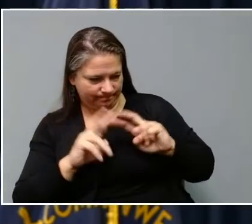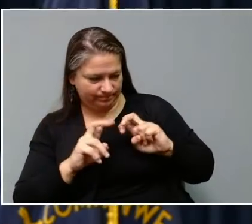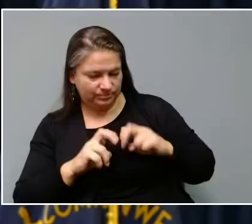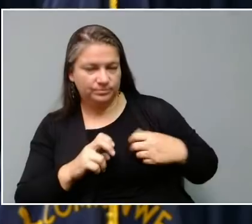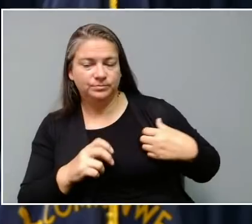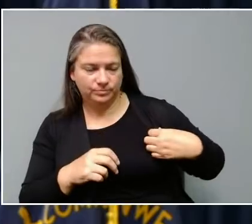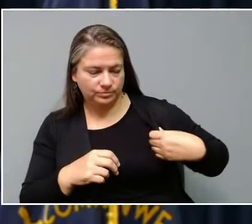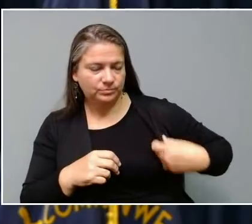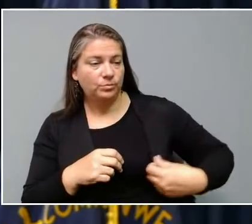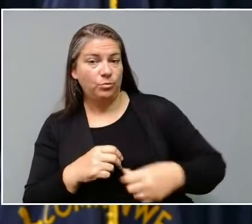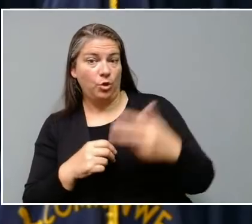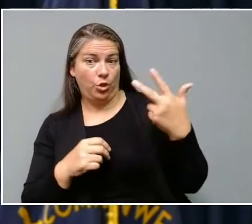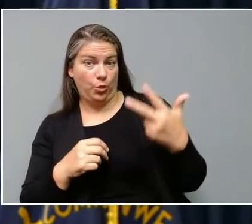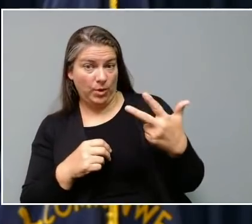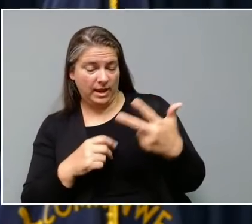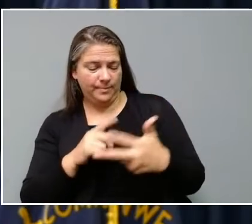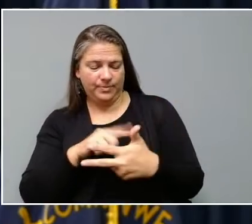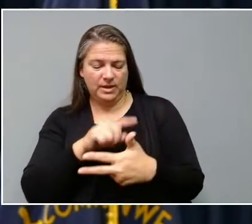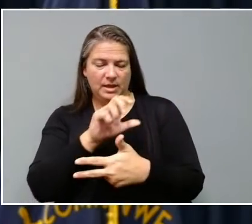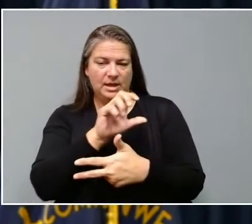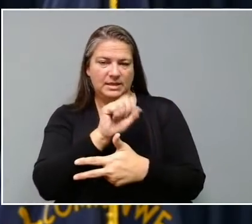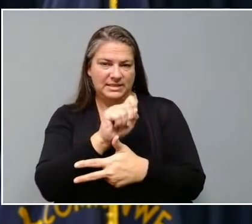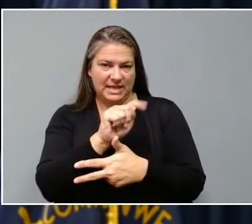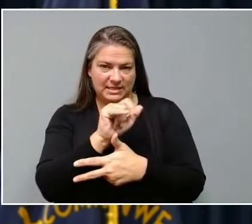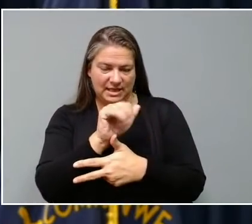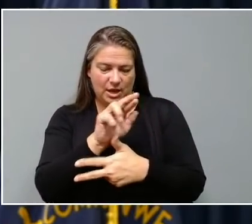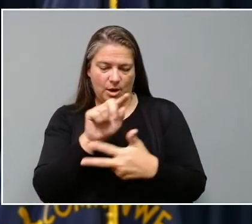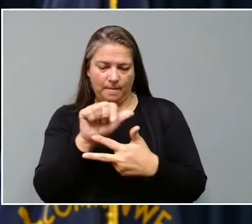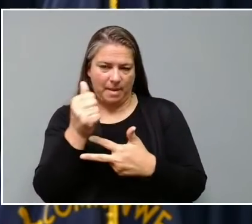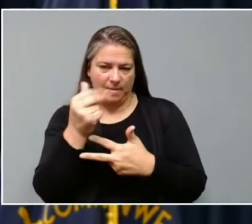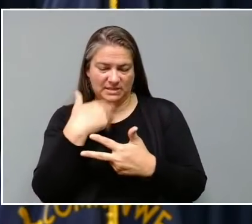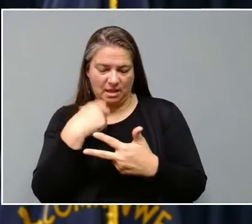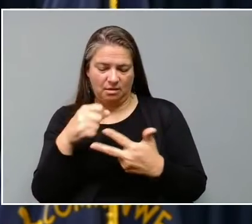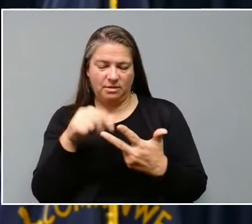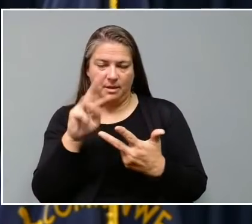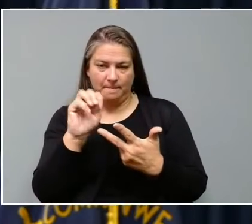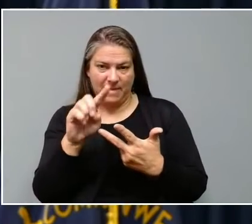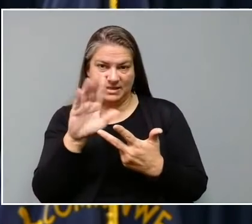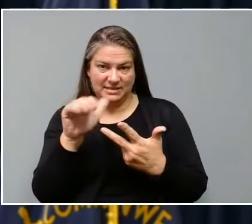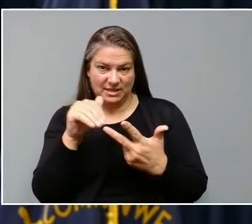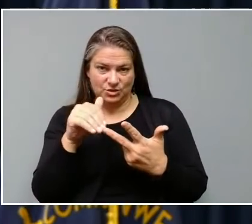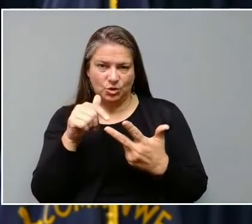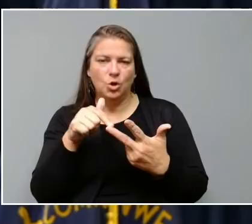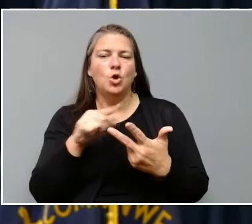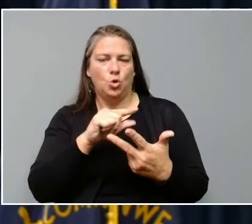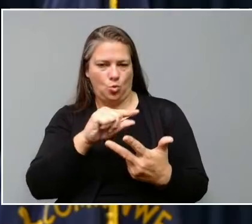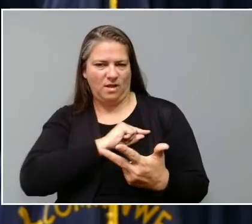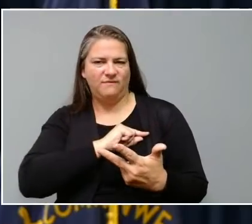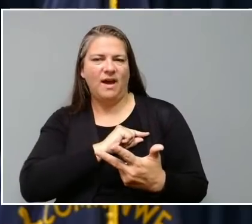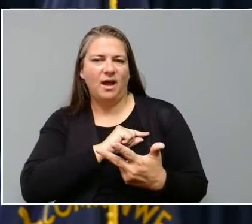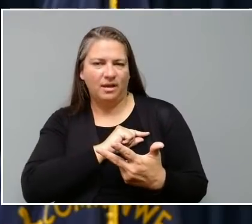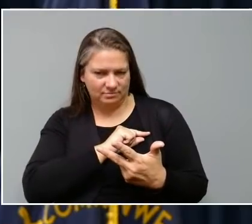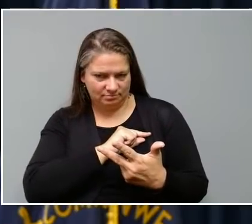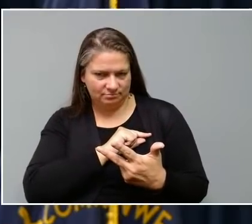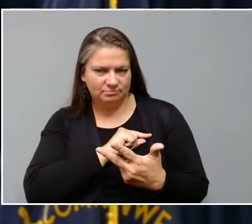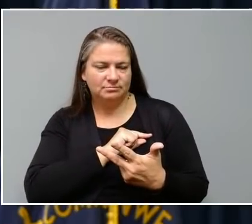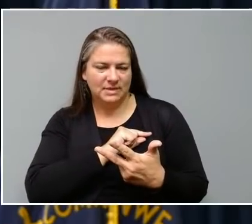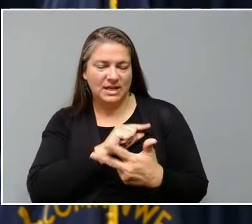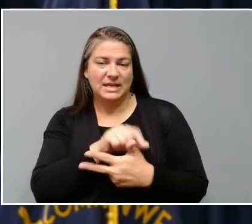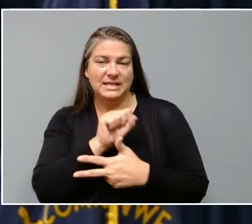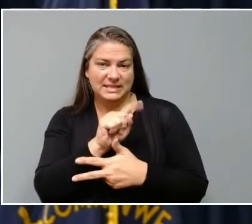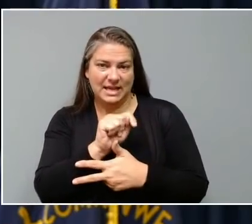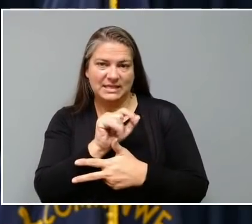St. Clair, Baptist Health Hardin, and the Med Center, qualified for a team. St. Clair ranked as the highest priority